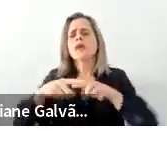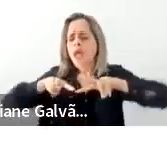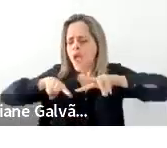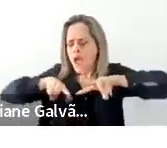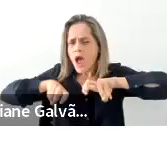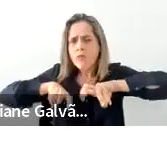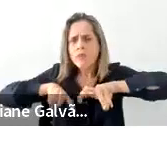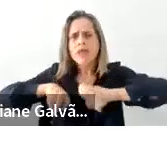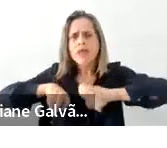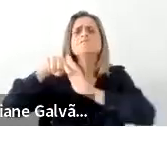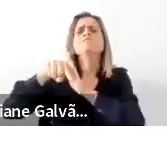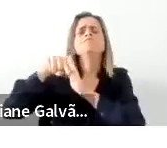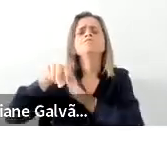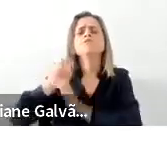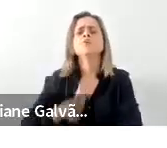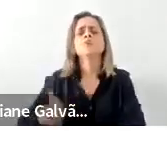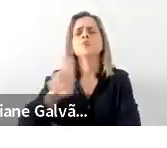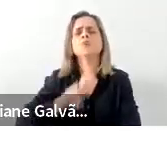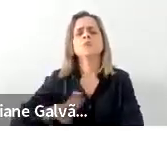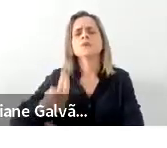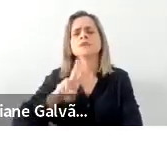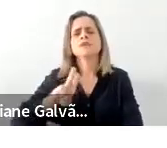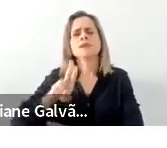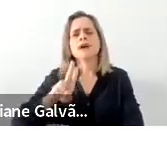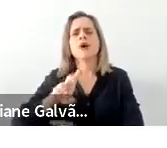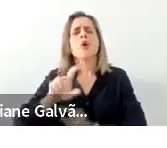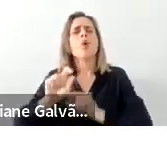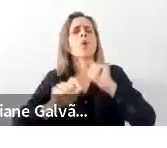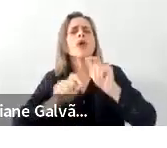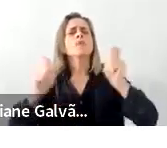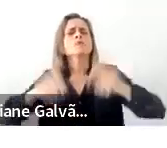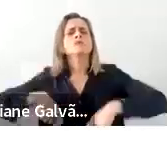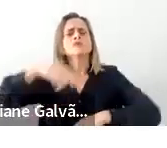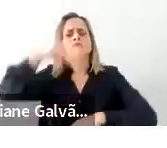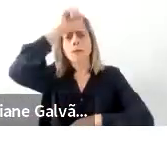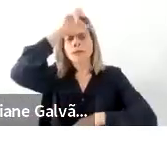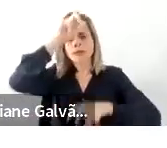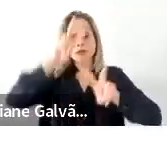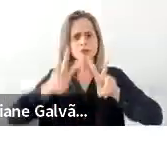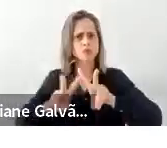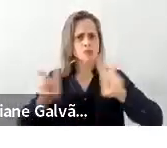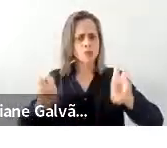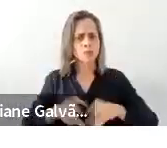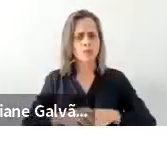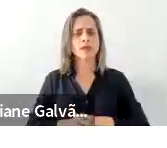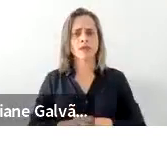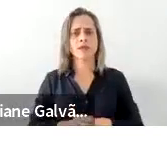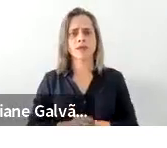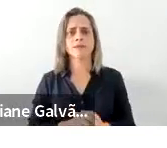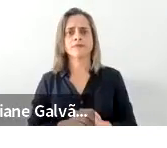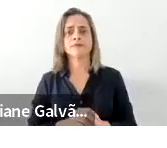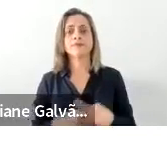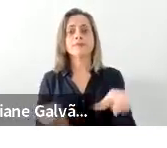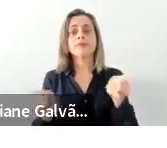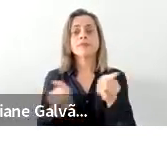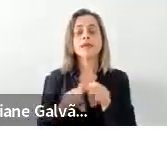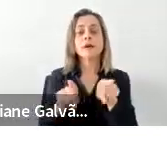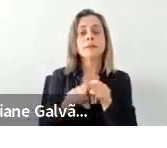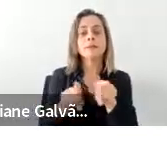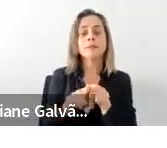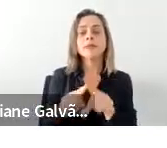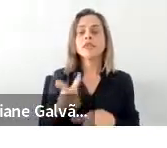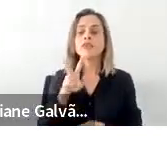positively and negatively? And similarly, what did Vygotsky set out to achieve? What did he think he was doing